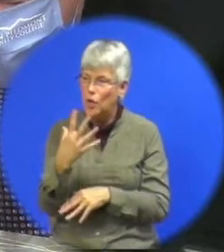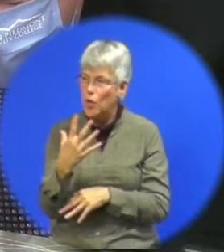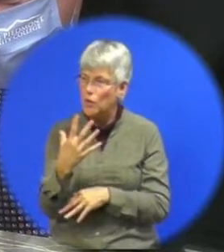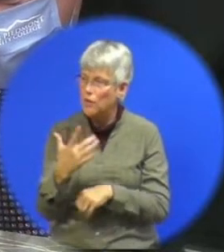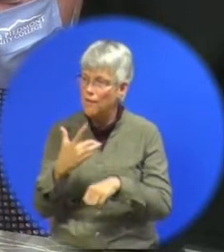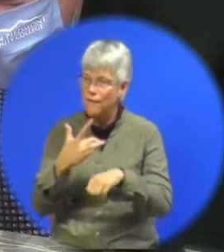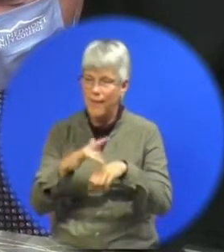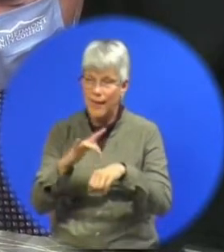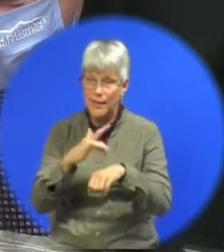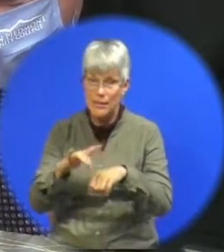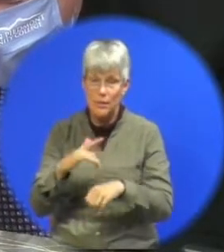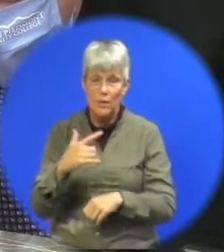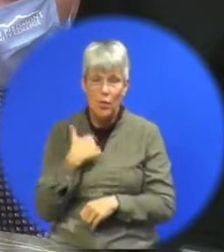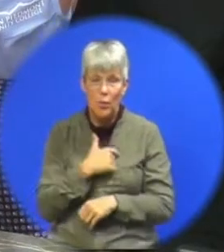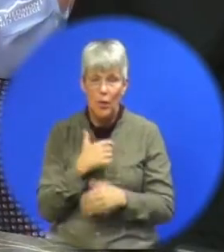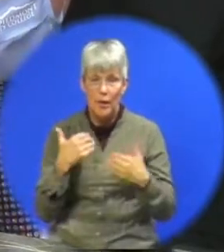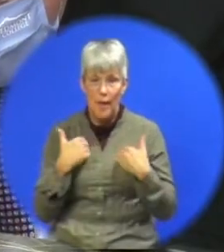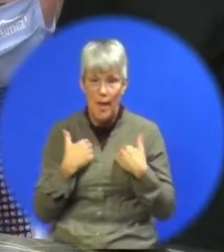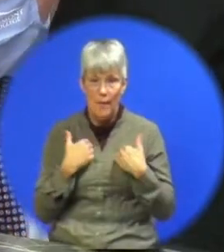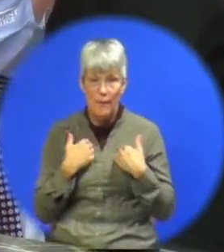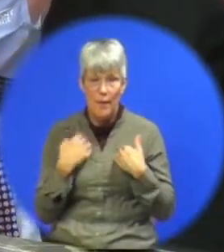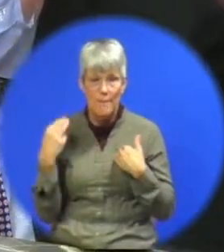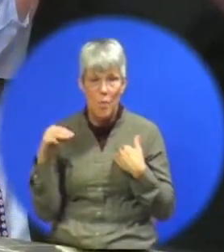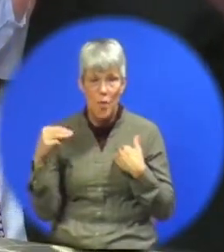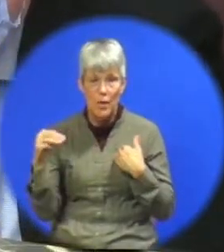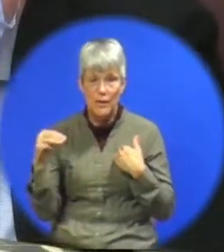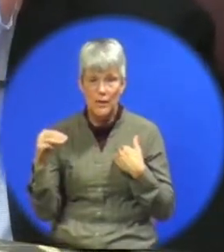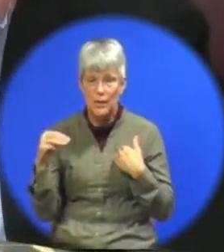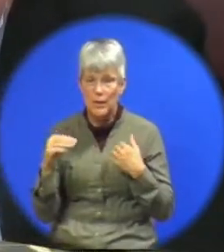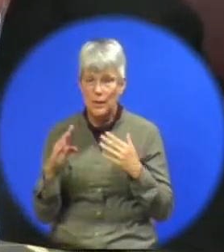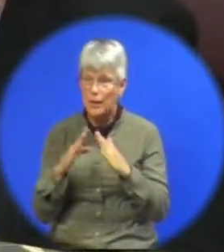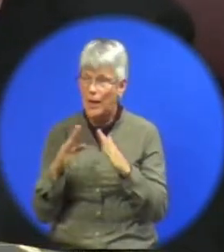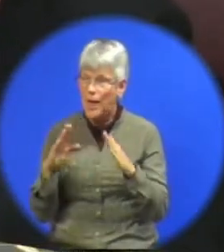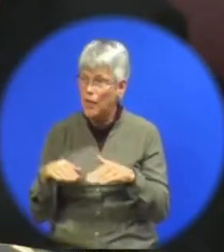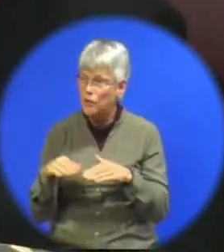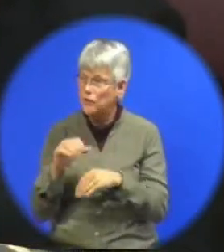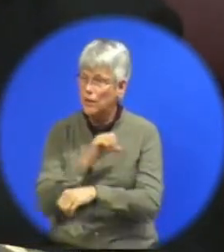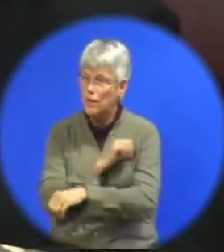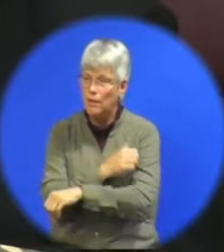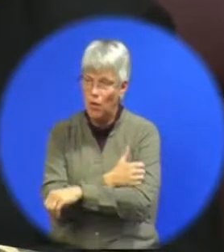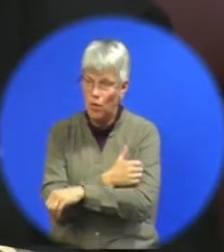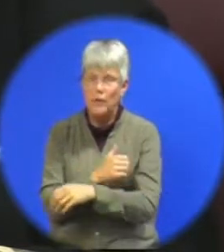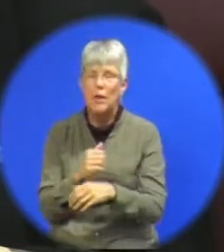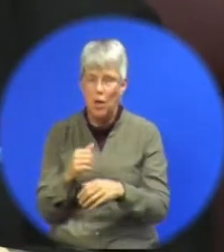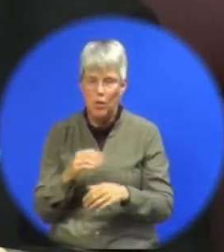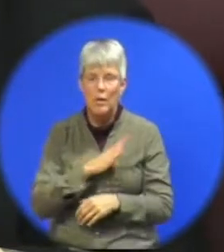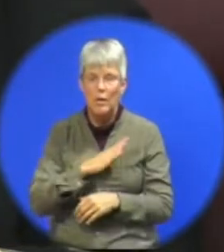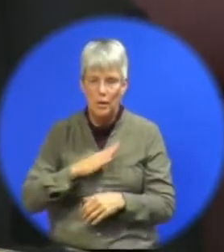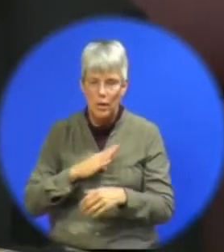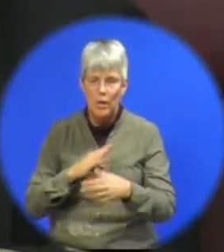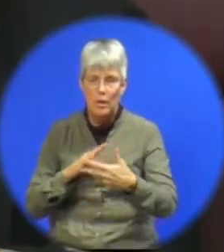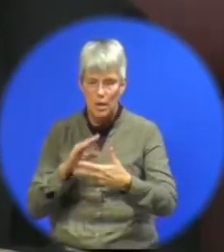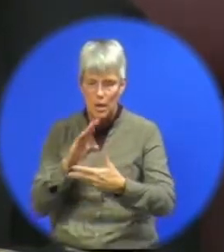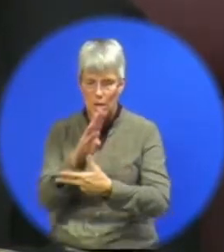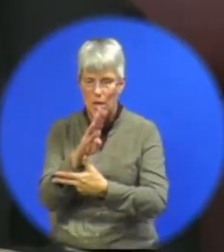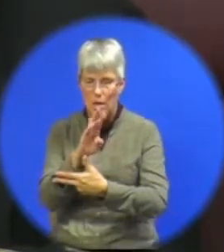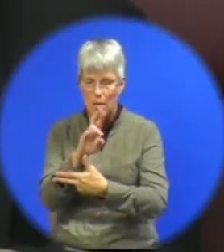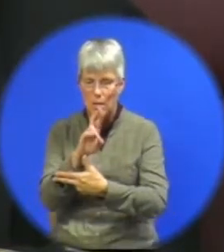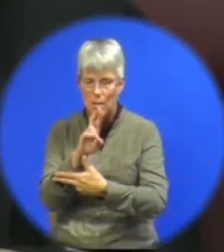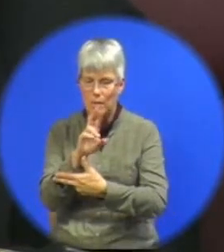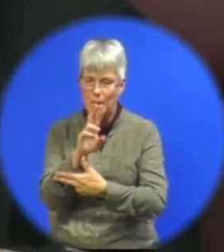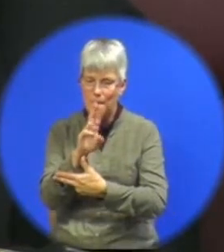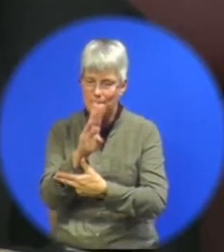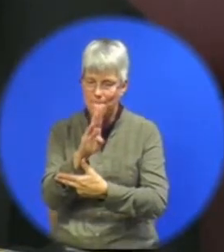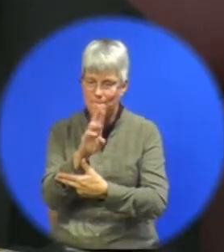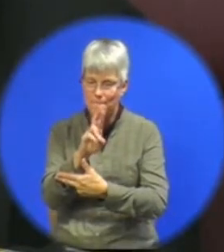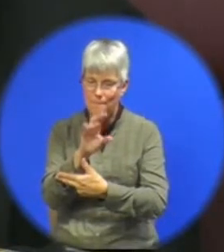have a Morganton Housing Authority. There are 3 seats. Brian Black and Teresa